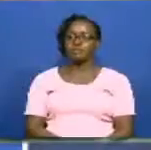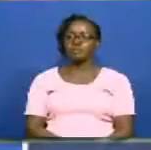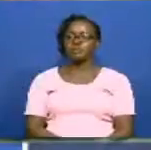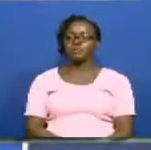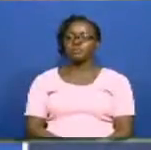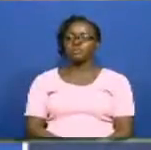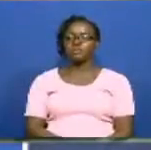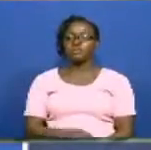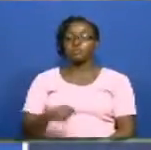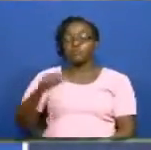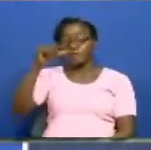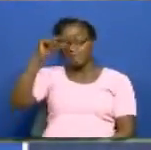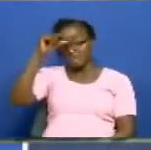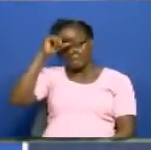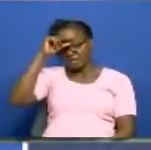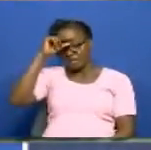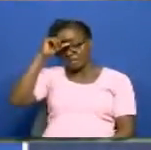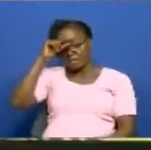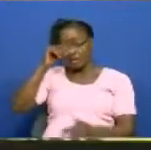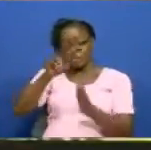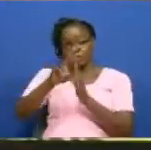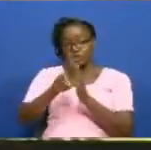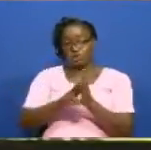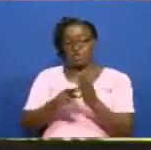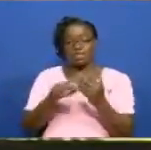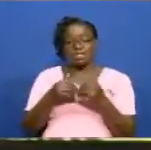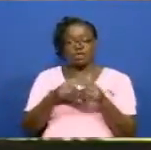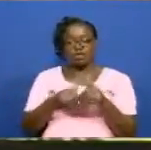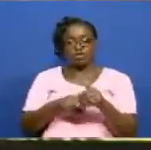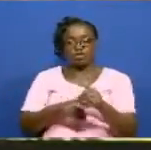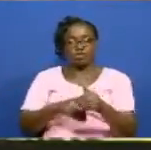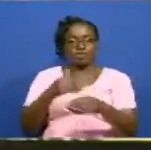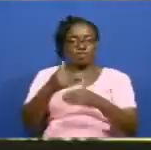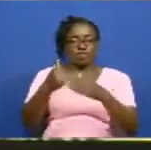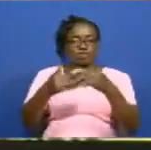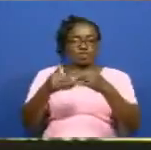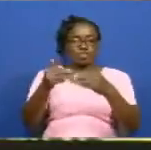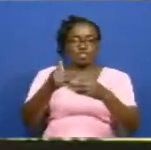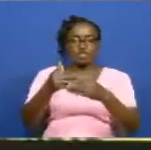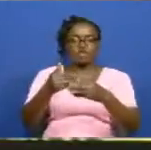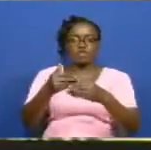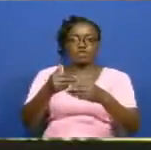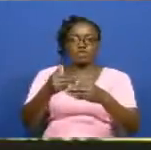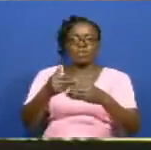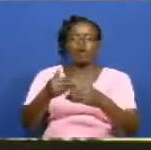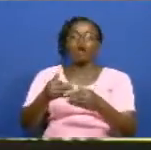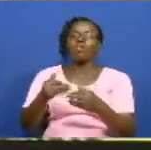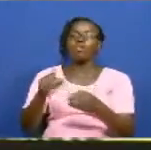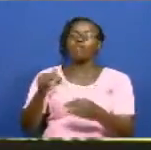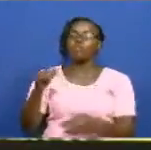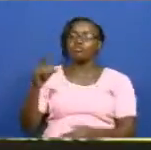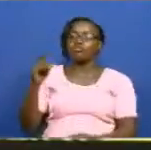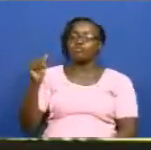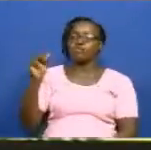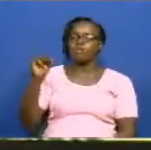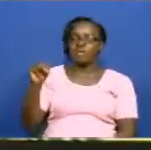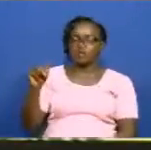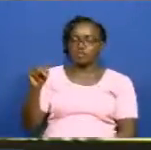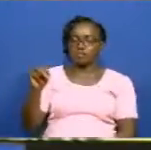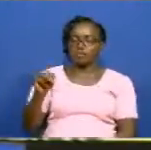And the government has put in place measures to fast track the construction of Karimenu II Dam that will see more